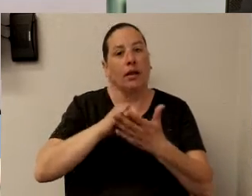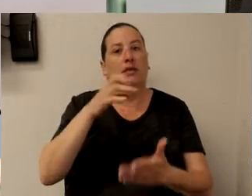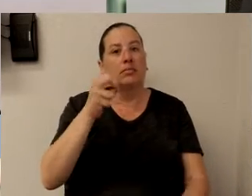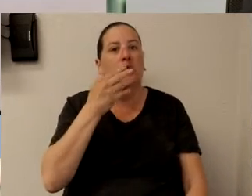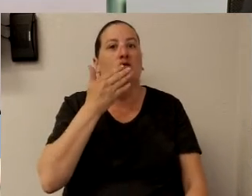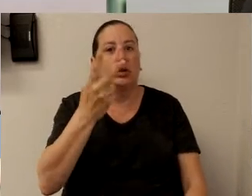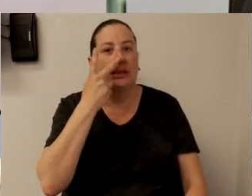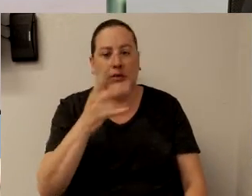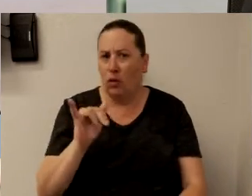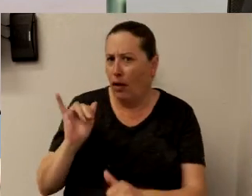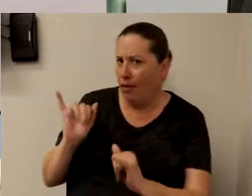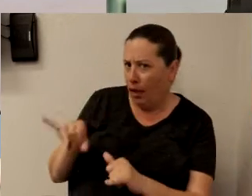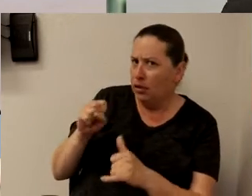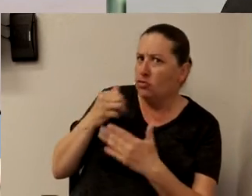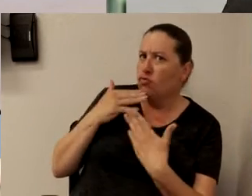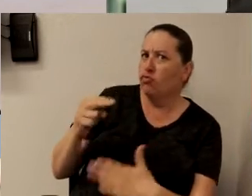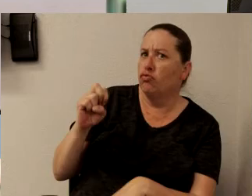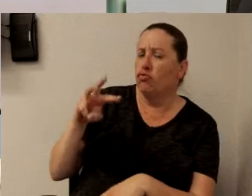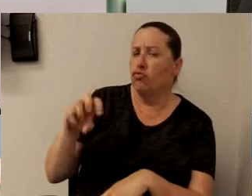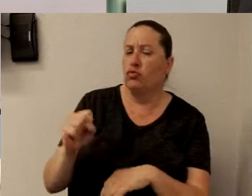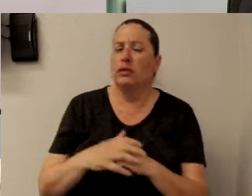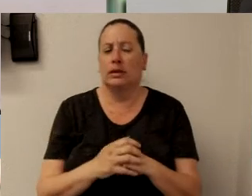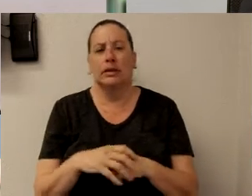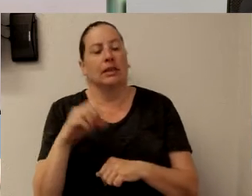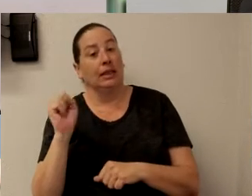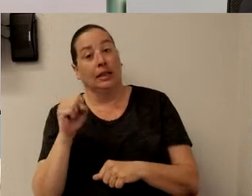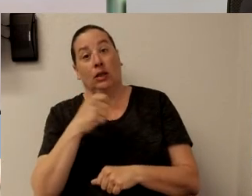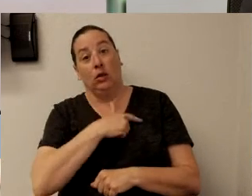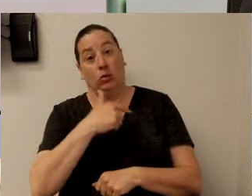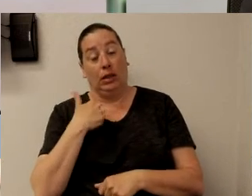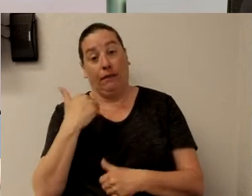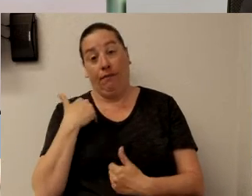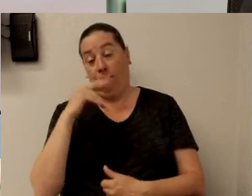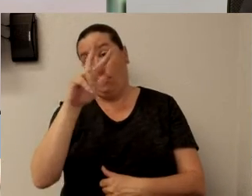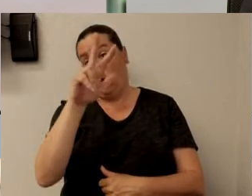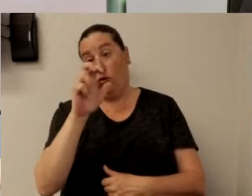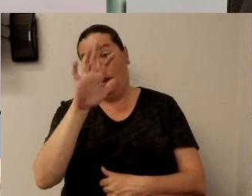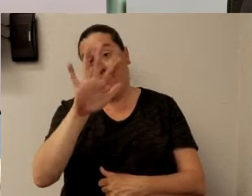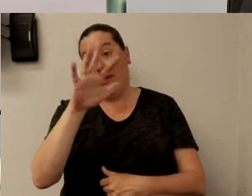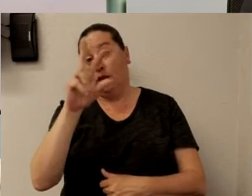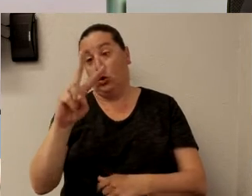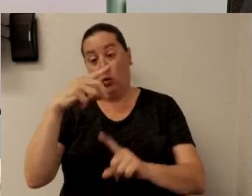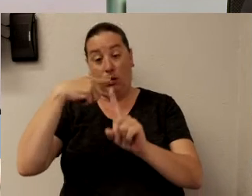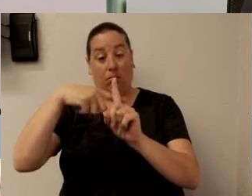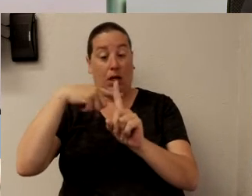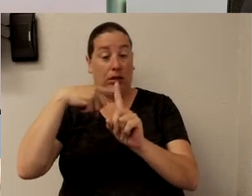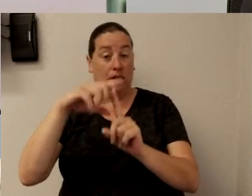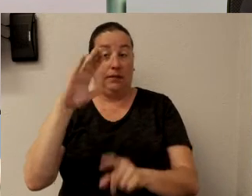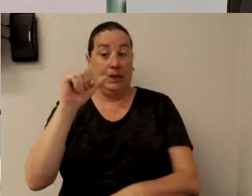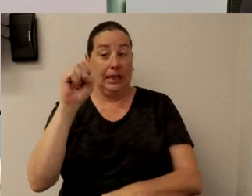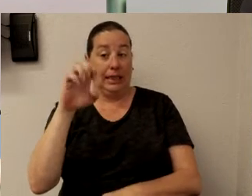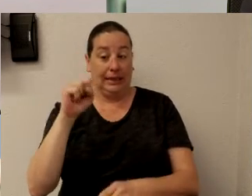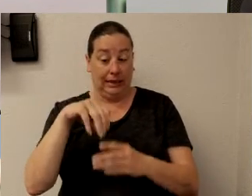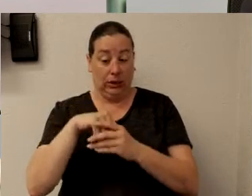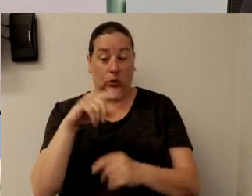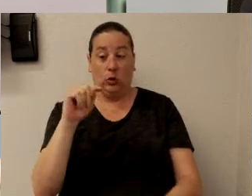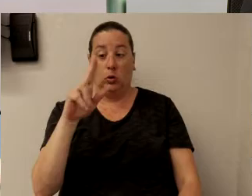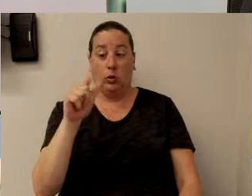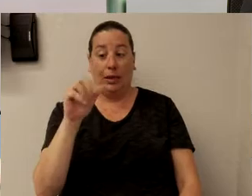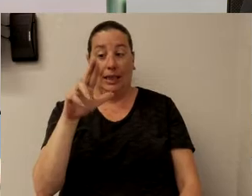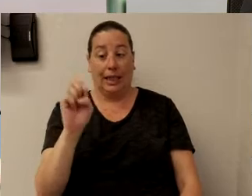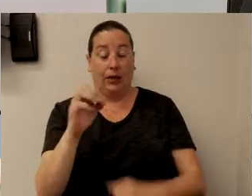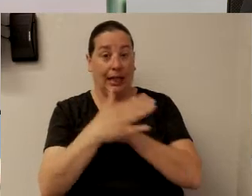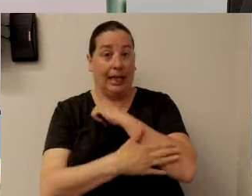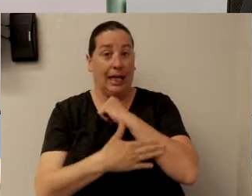good news, Yeah, and while we have 352 positive cases in Tulare County, we have a